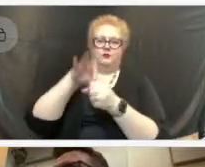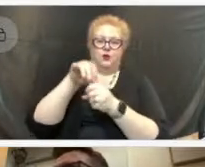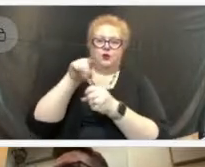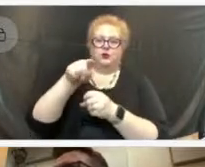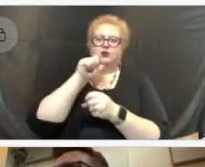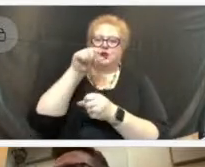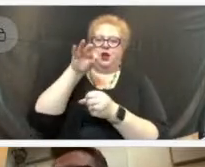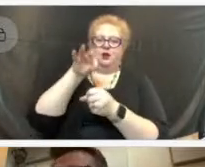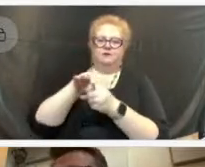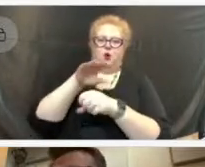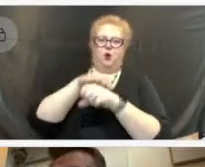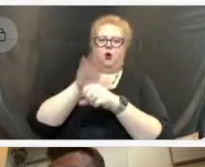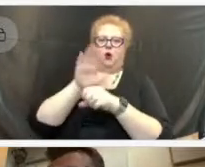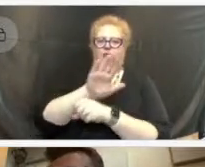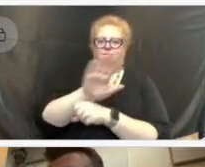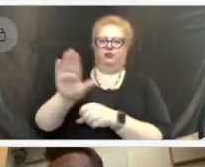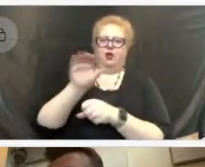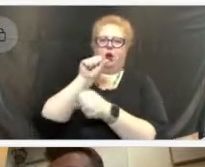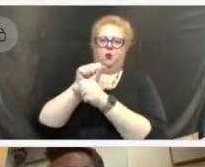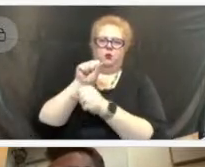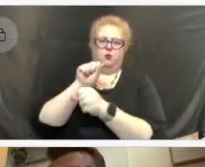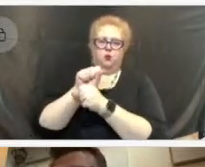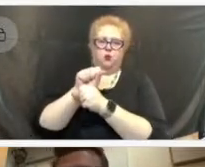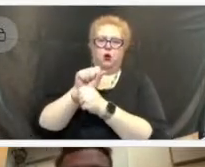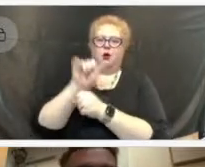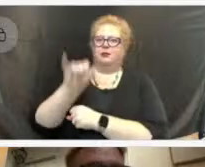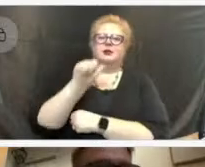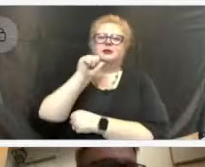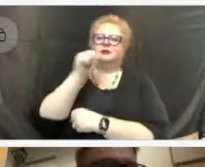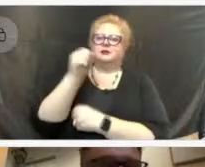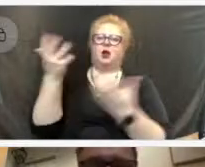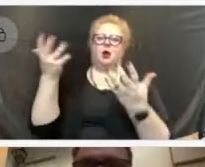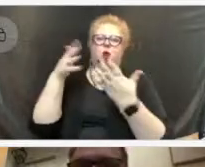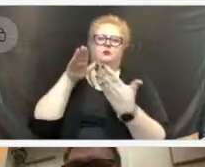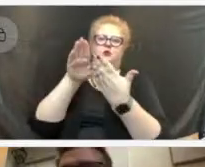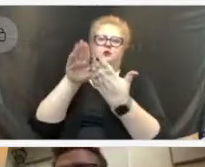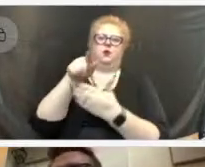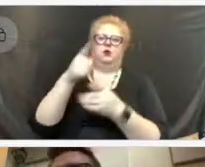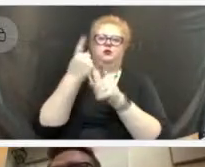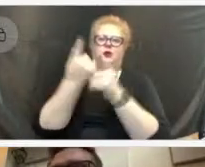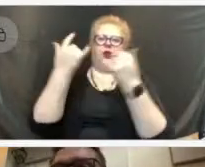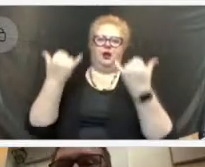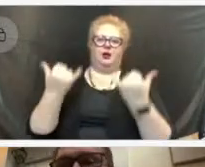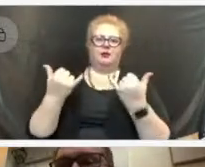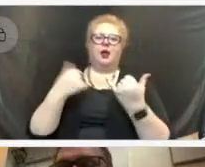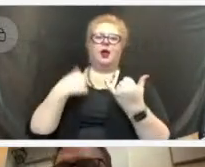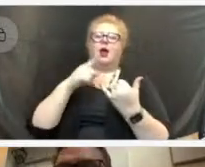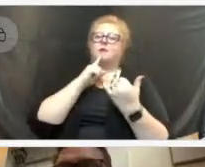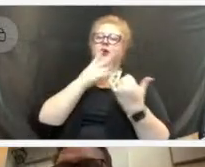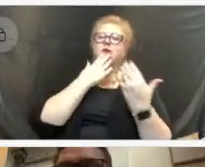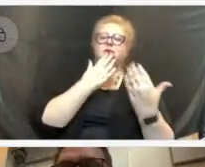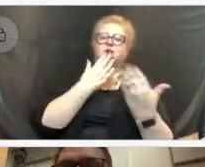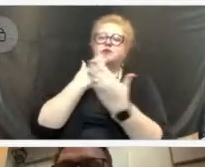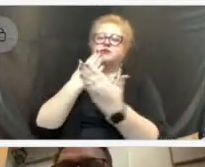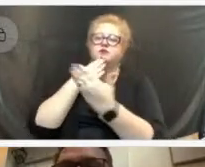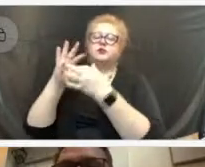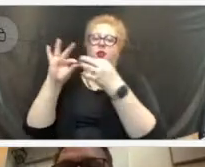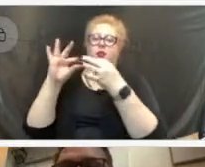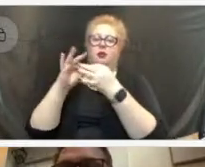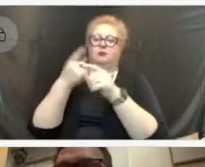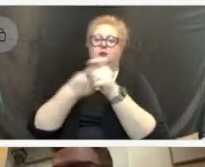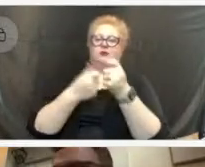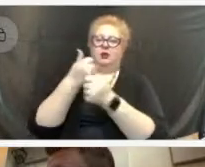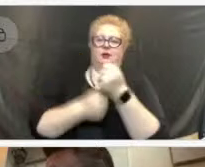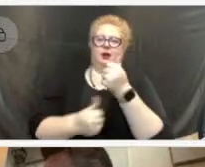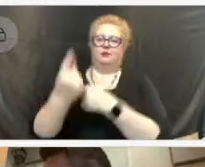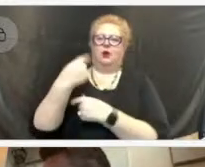that's being done necessarily. That's not before them today. I certainly appreciate the comments from everybody. However, I would ask